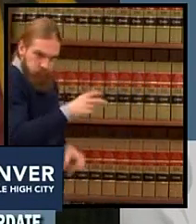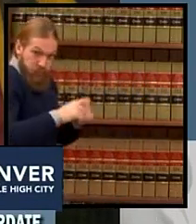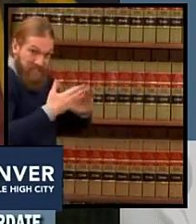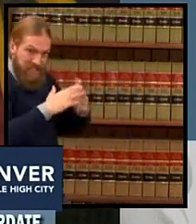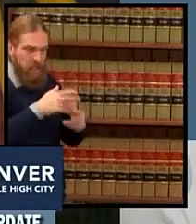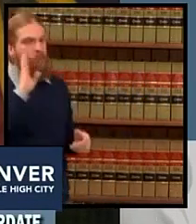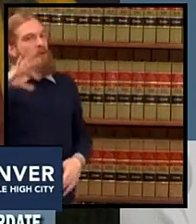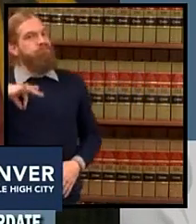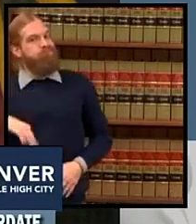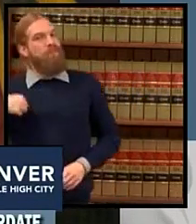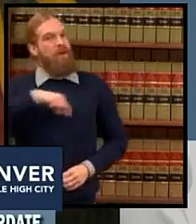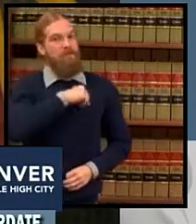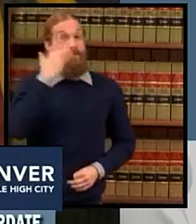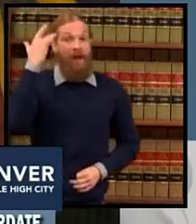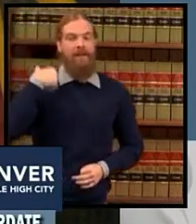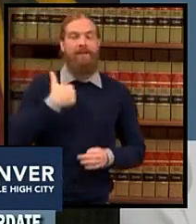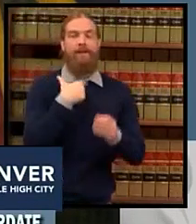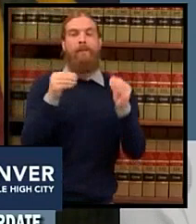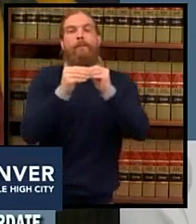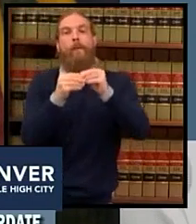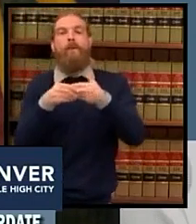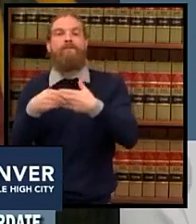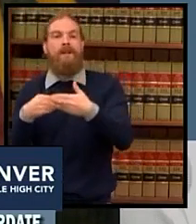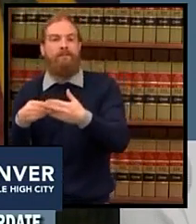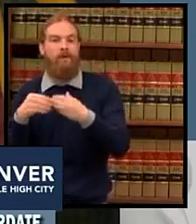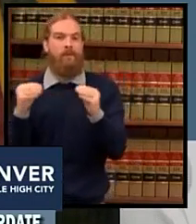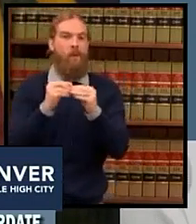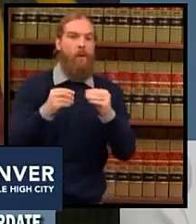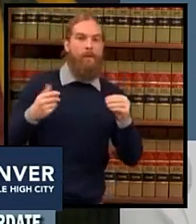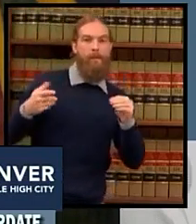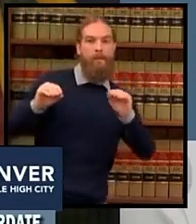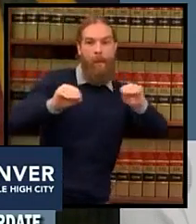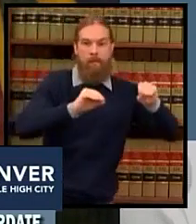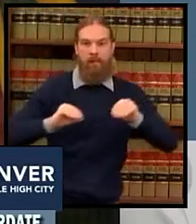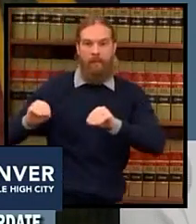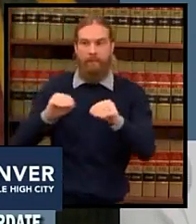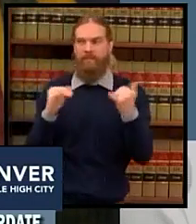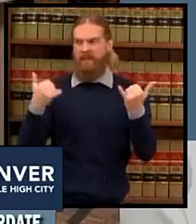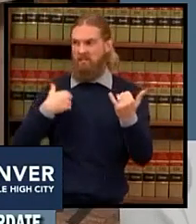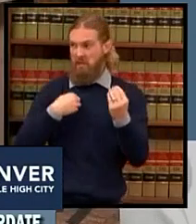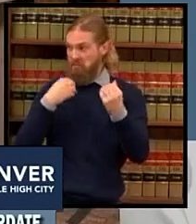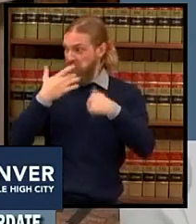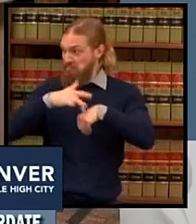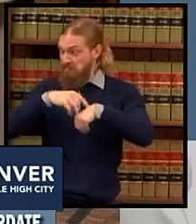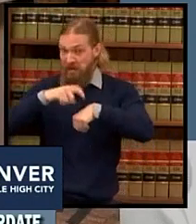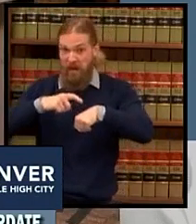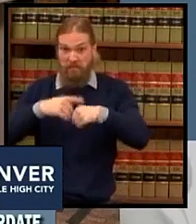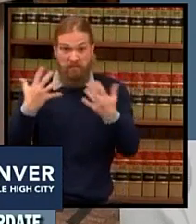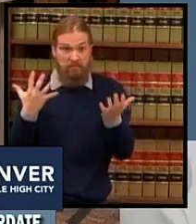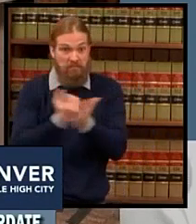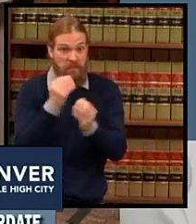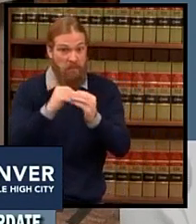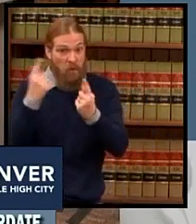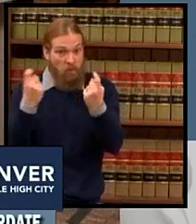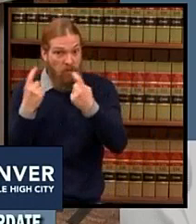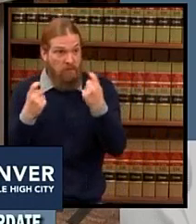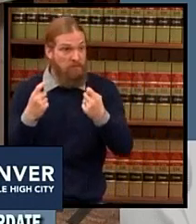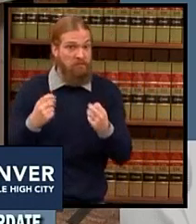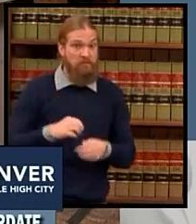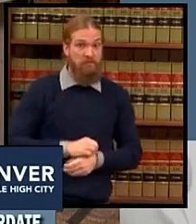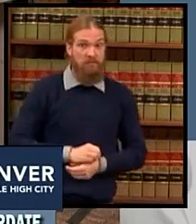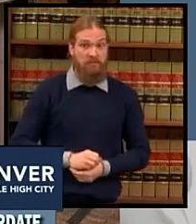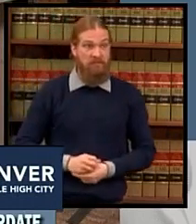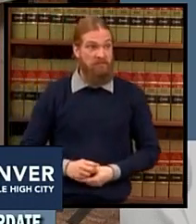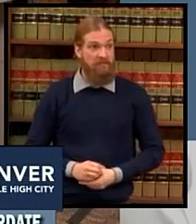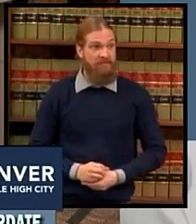more nimble. We have time for about 2 more questions. Are there other journalists on the line, and could you identify who you're with and your question, please?